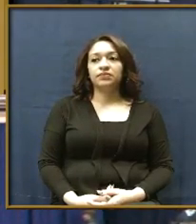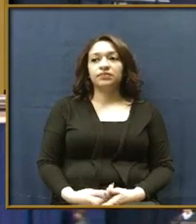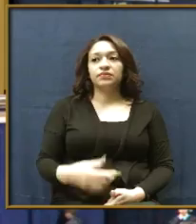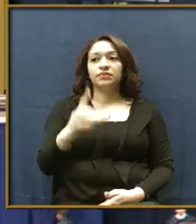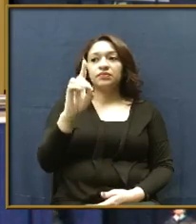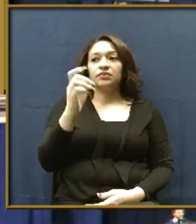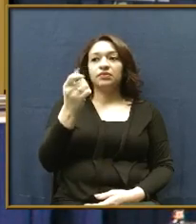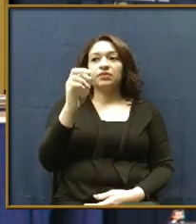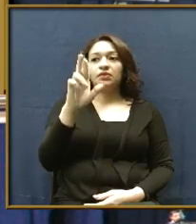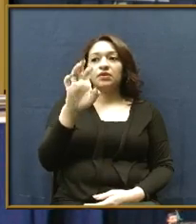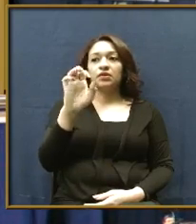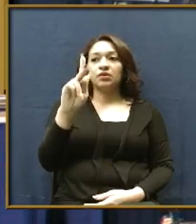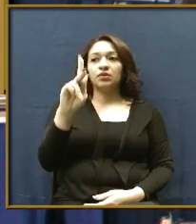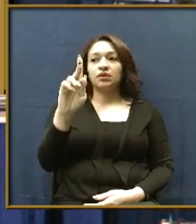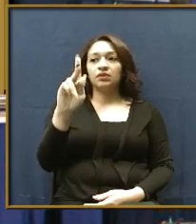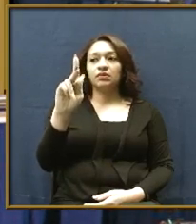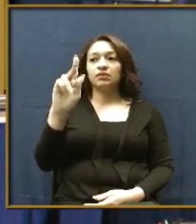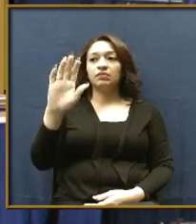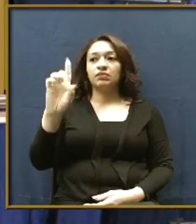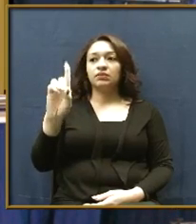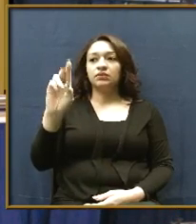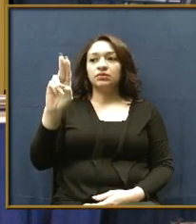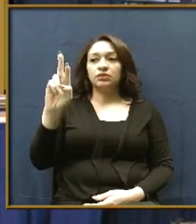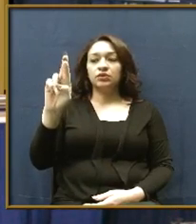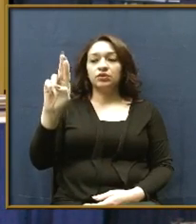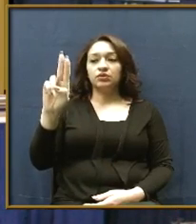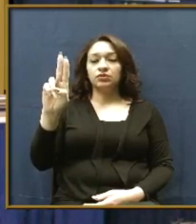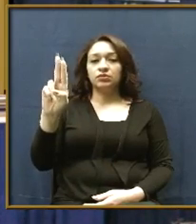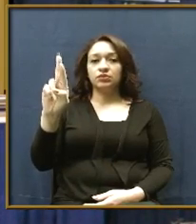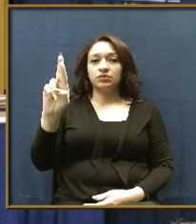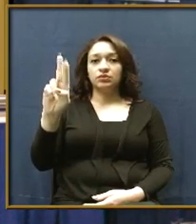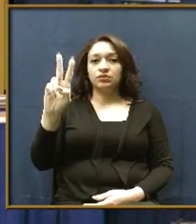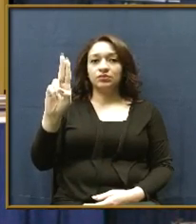Derek Stanley Durst.